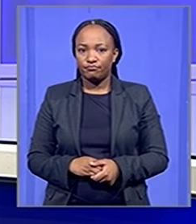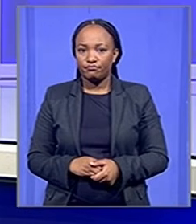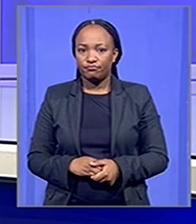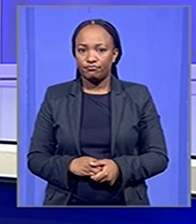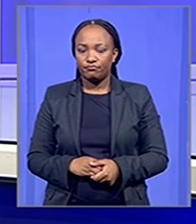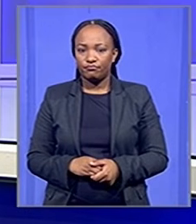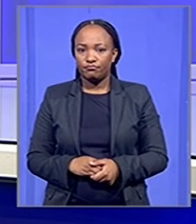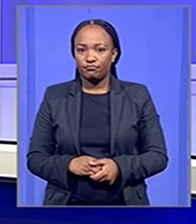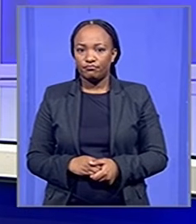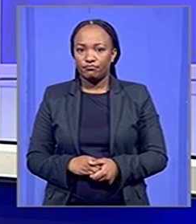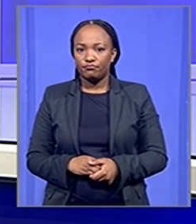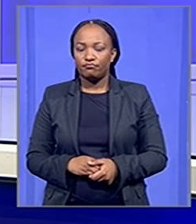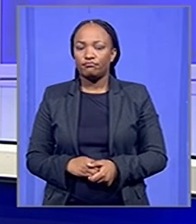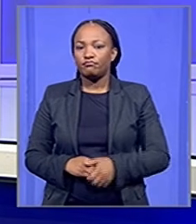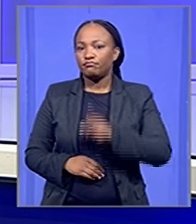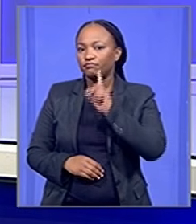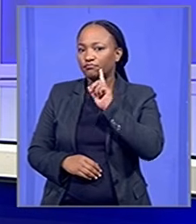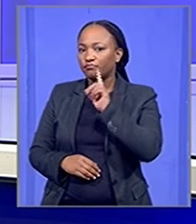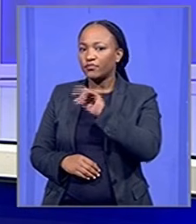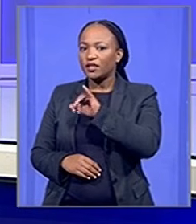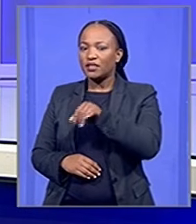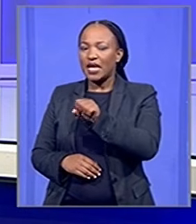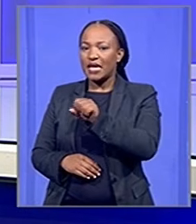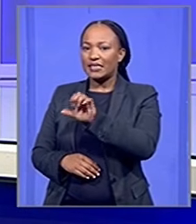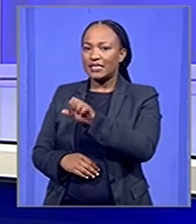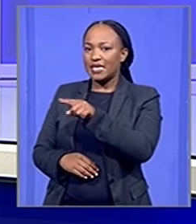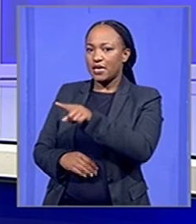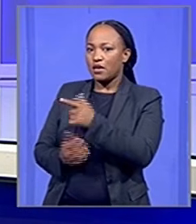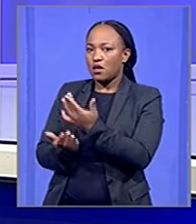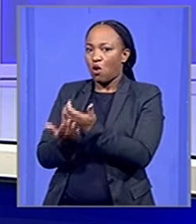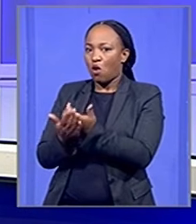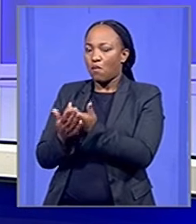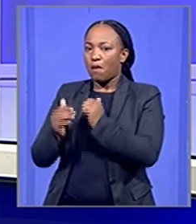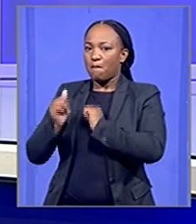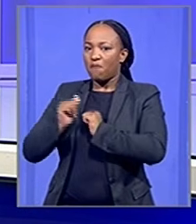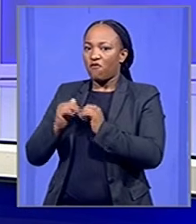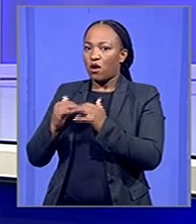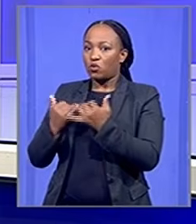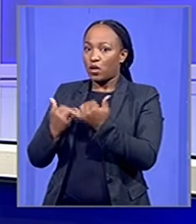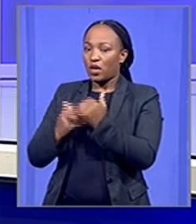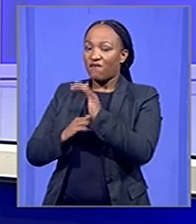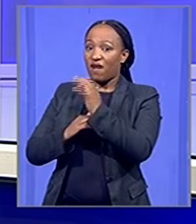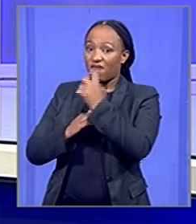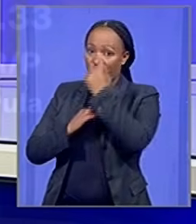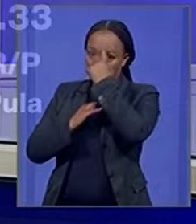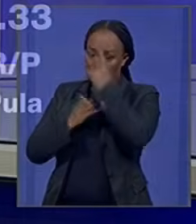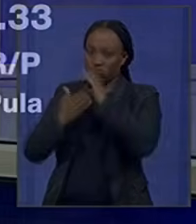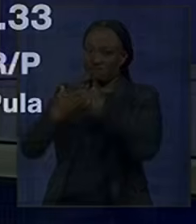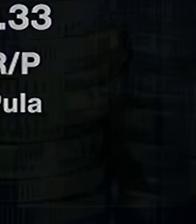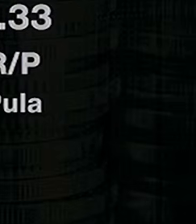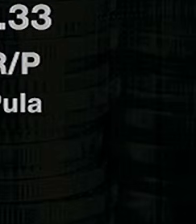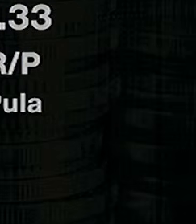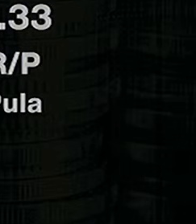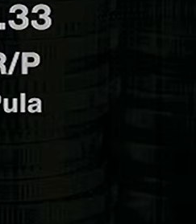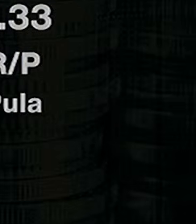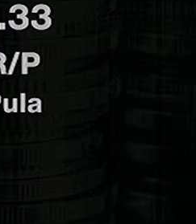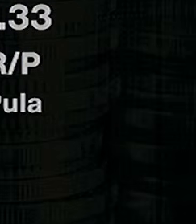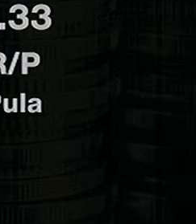Jwale ha re lekole hore mebaraka e sebeditse jwang ha je se ne kwalwa horeng ya bohlano.